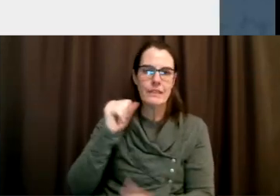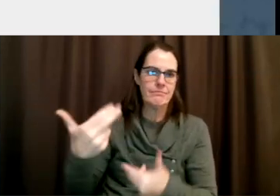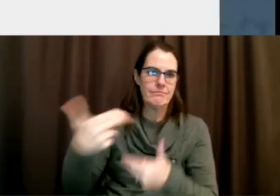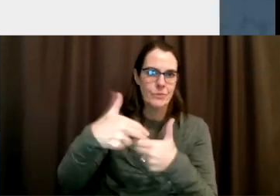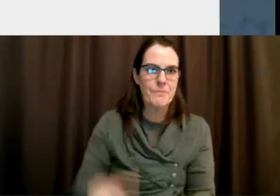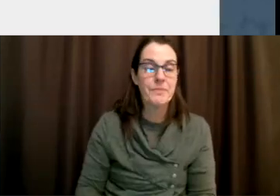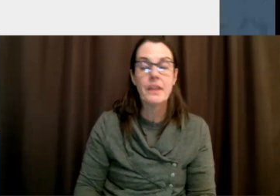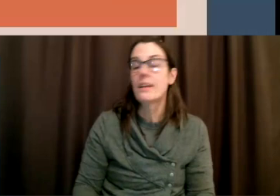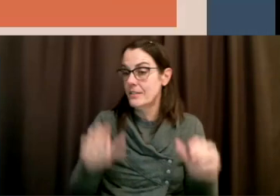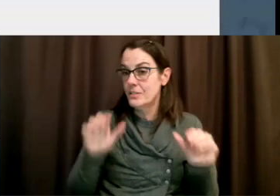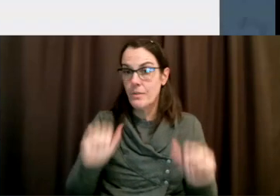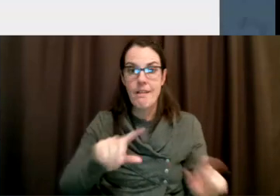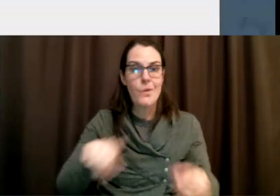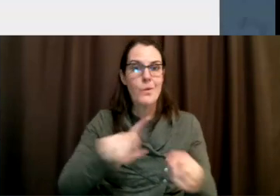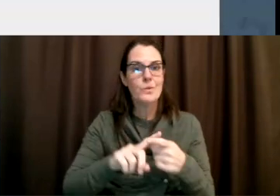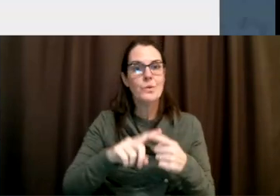session overview.